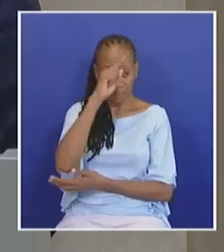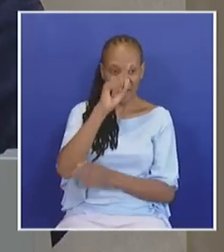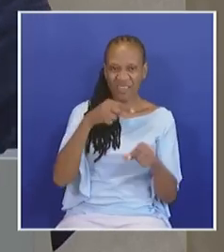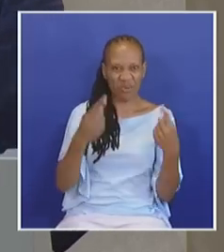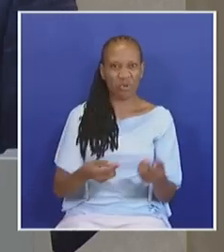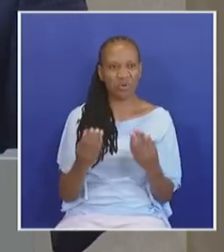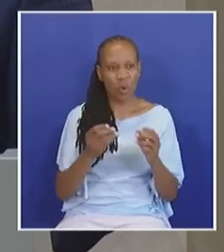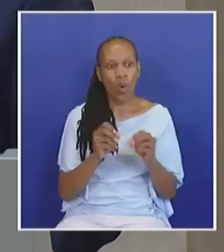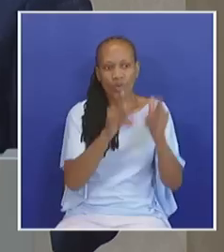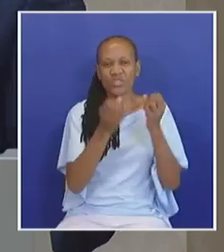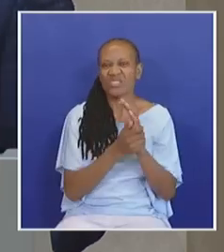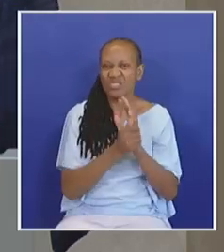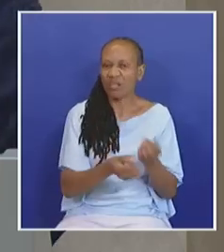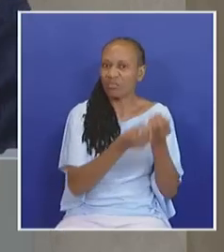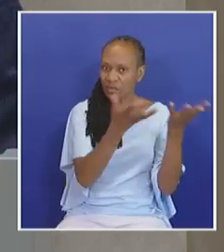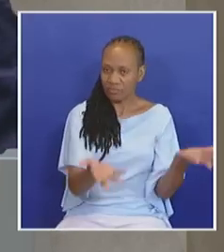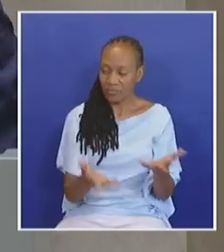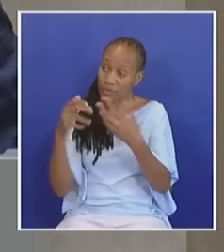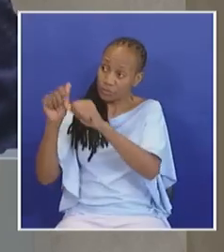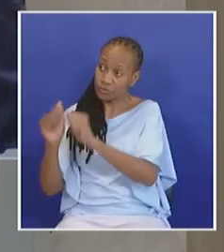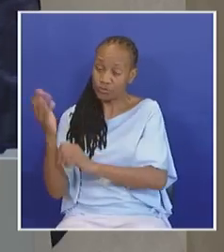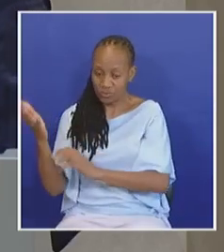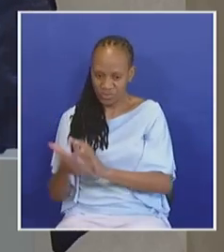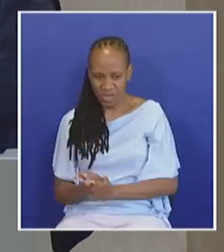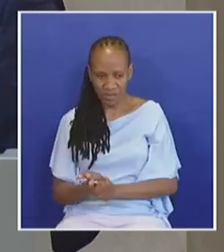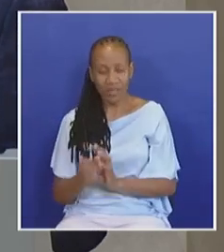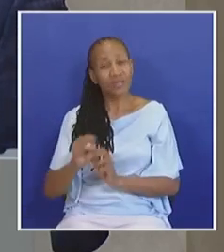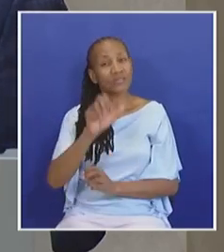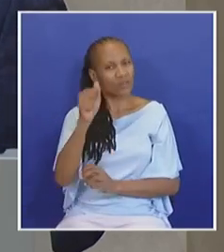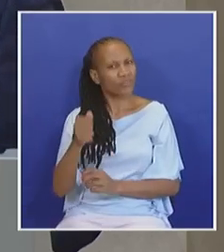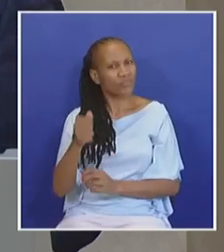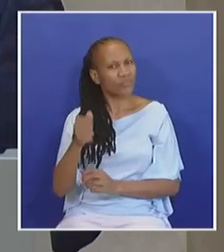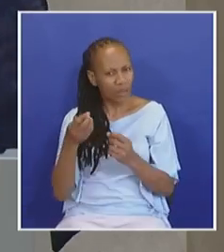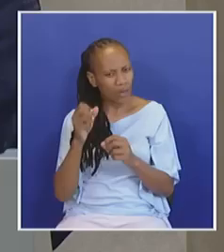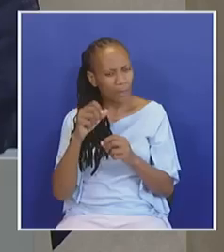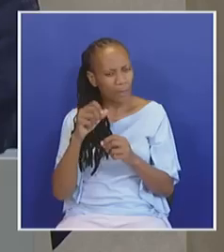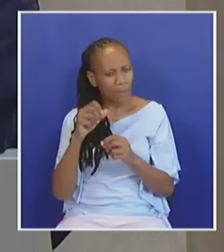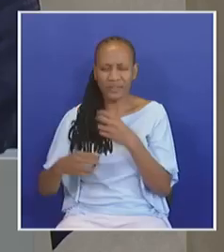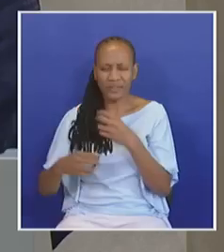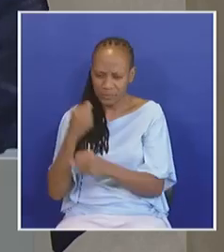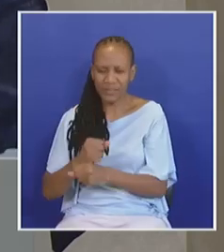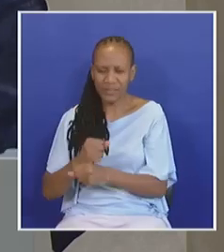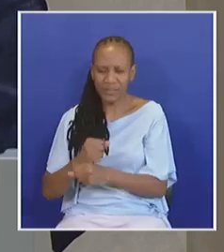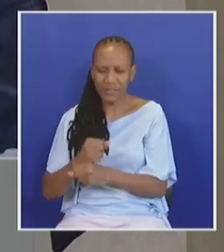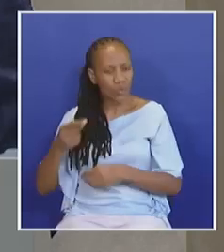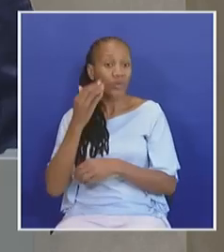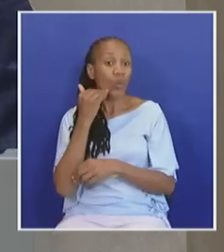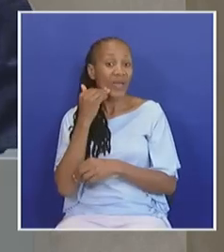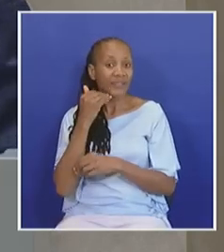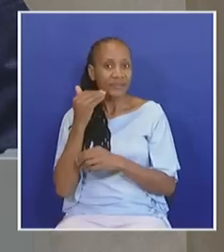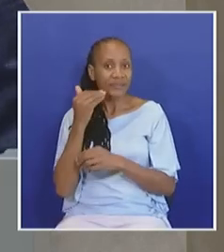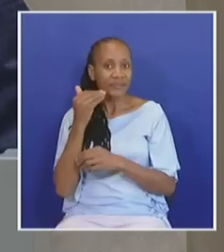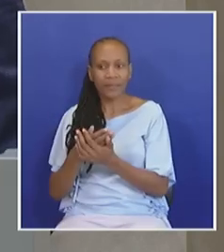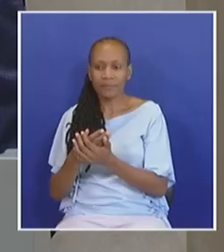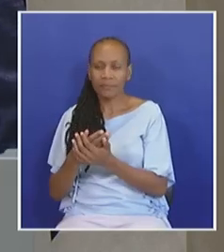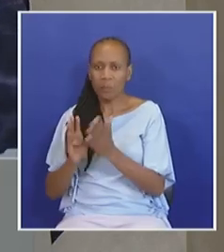Chairperson, South Africa has always been a white supremacy that masquerades as legitimate. For some white racists, those are fighting words. How